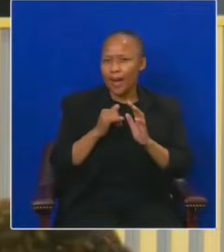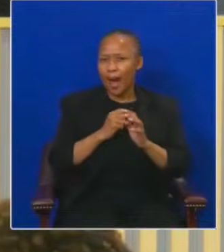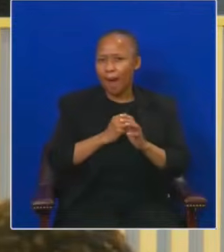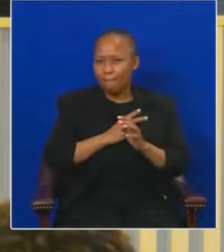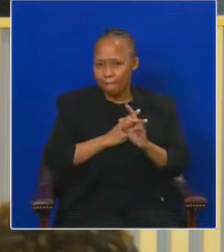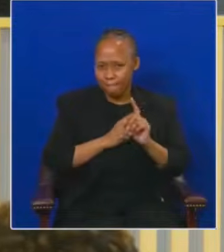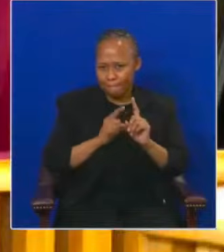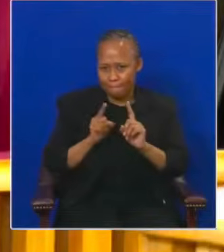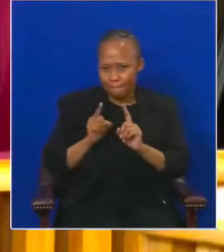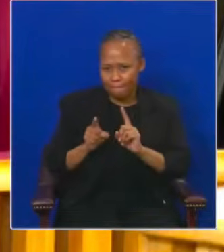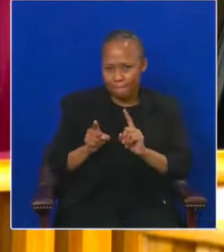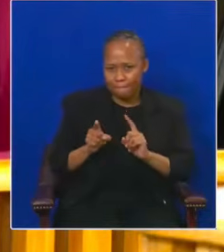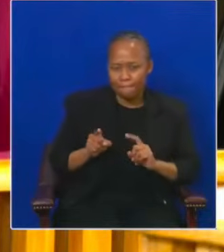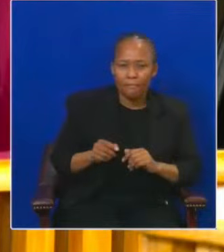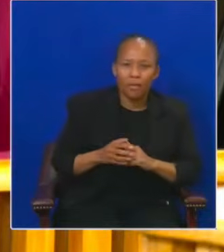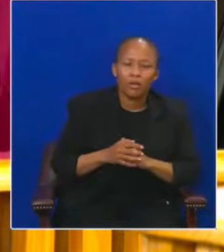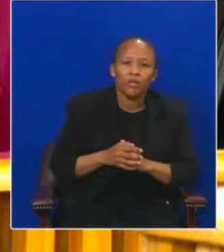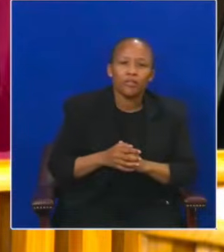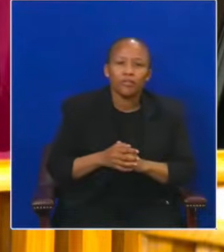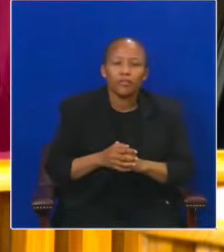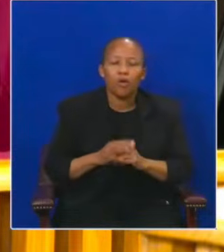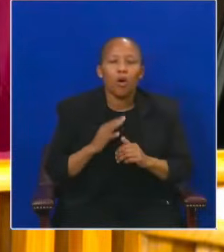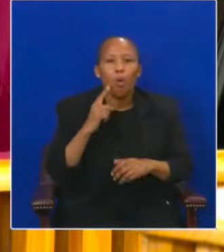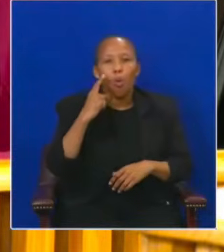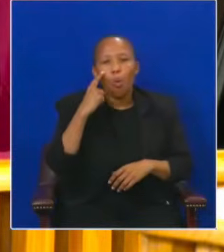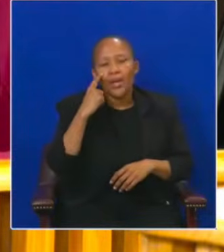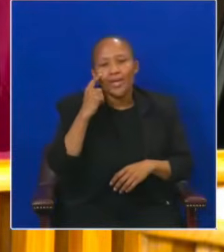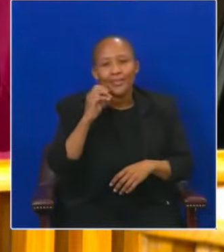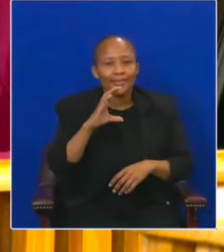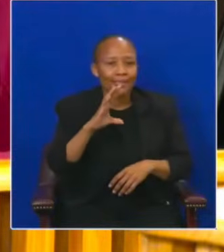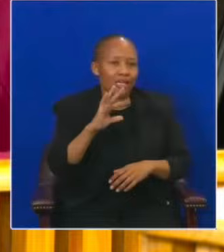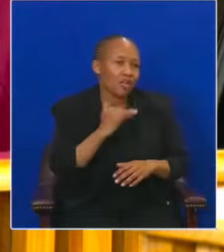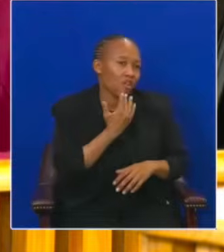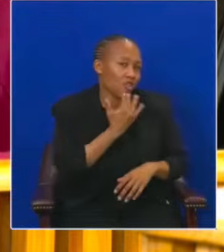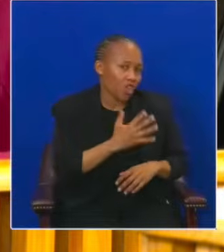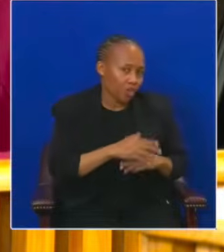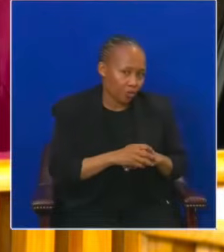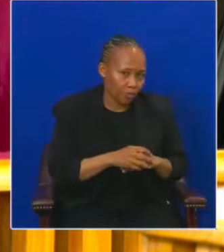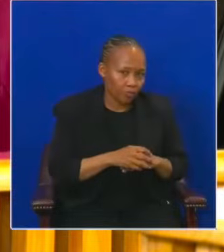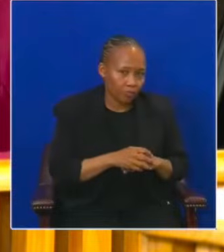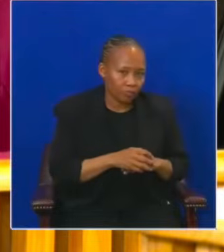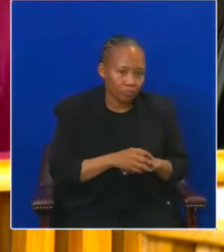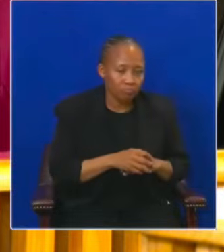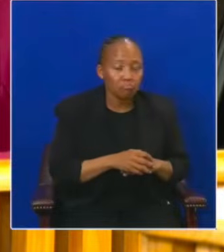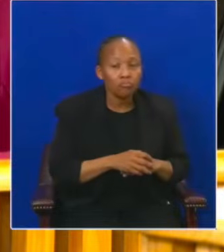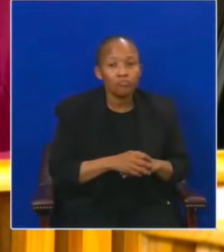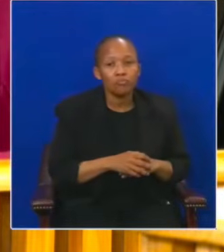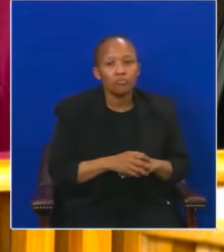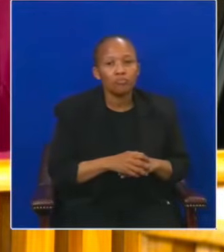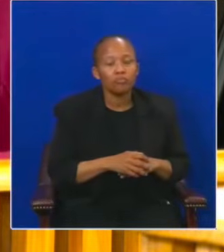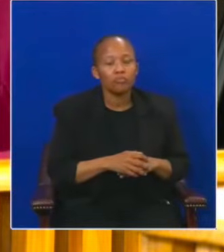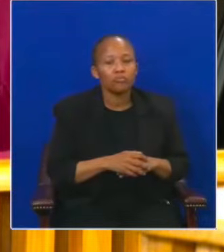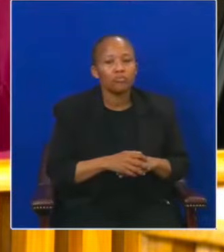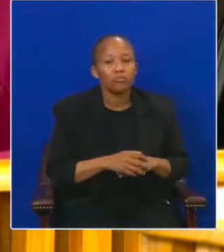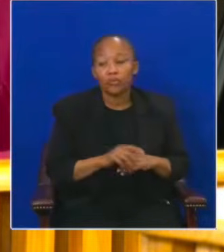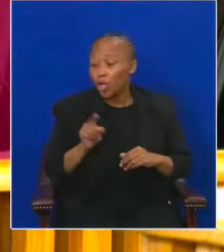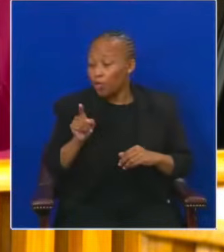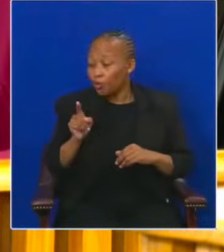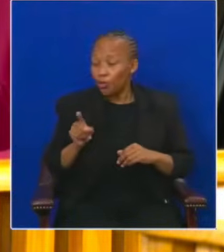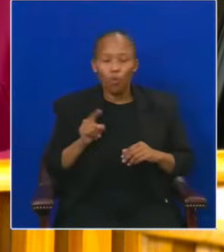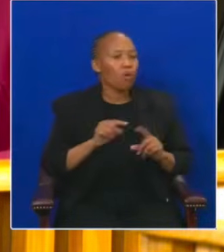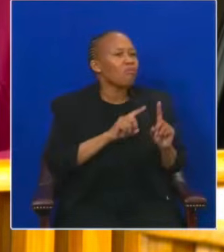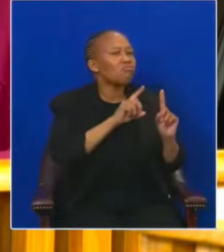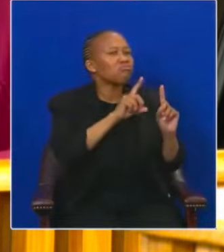Thank you, Witness C. And so when you questioned Mr. Nhlanhla about the possible whereabouts of Mr.